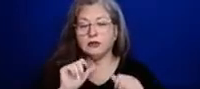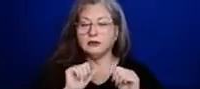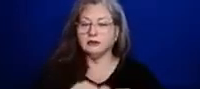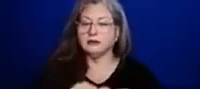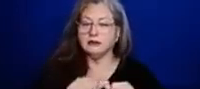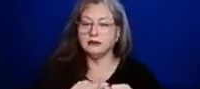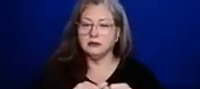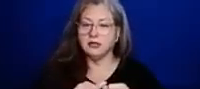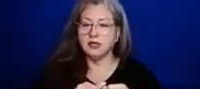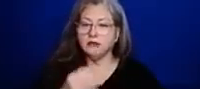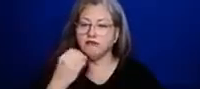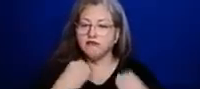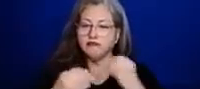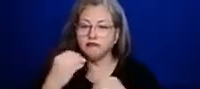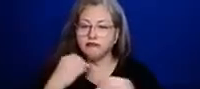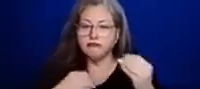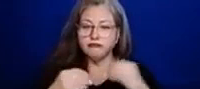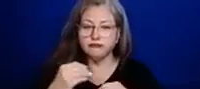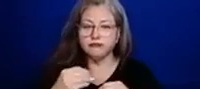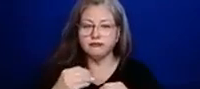still feeds, you know,